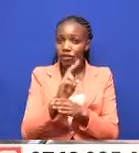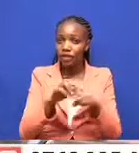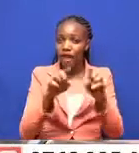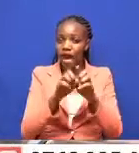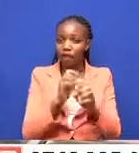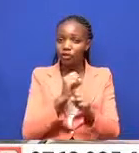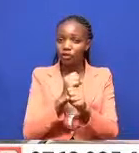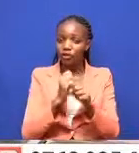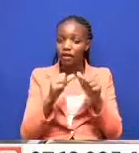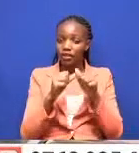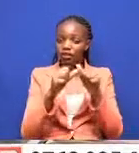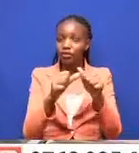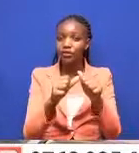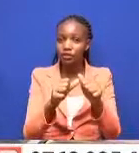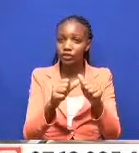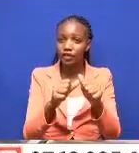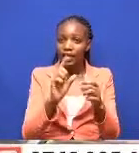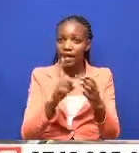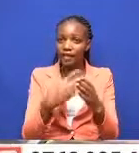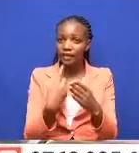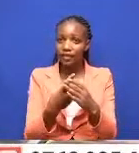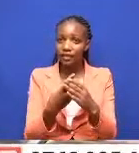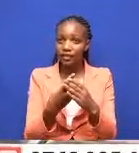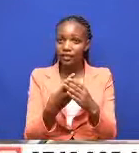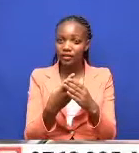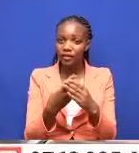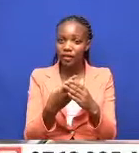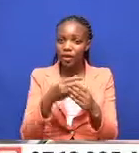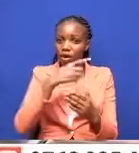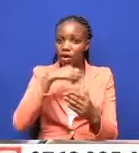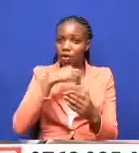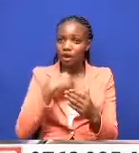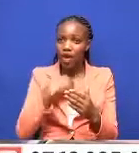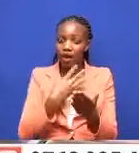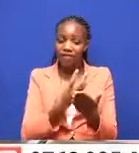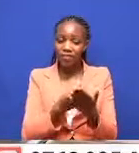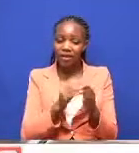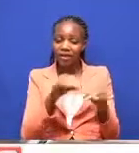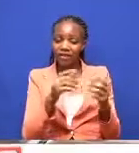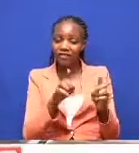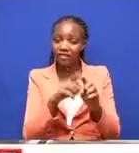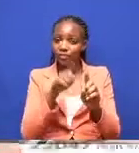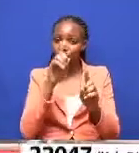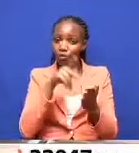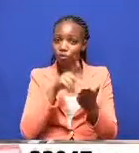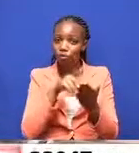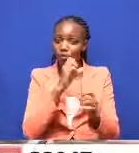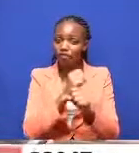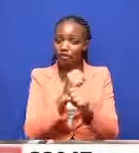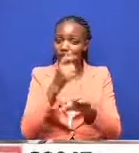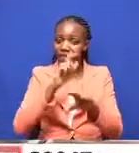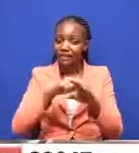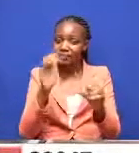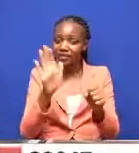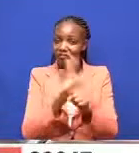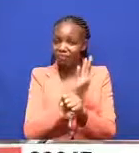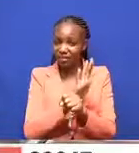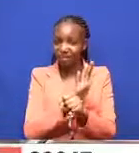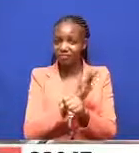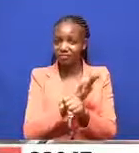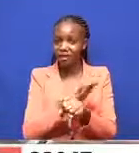is ongoing, and therefore there is a reallocation so that you can pay for that work when it is complete. We